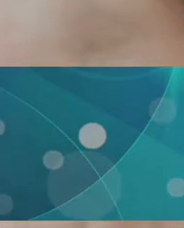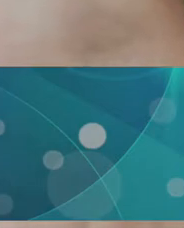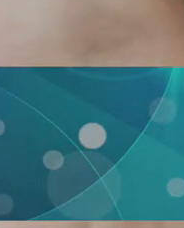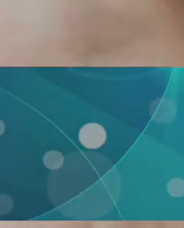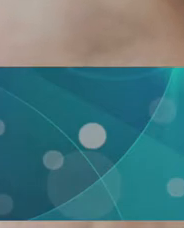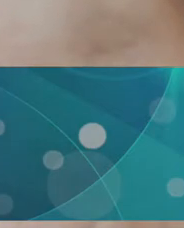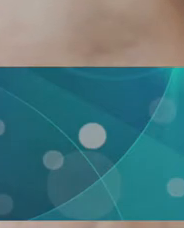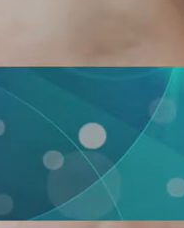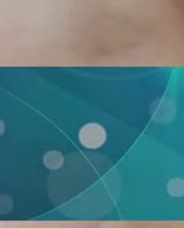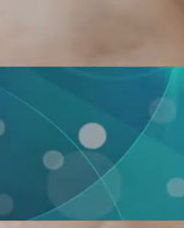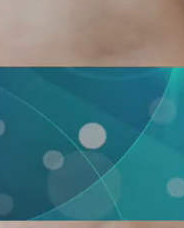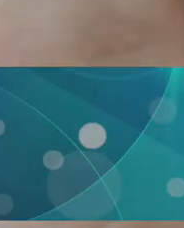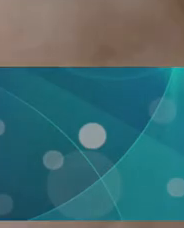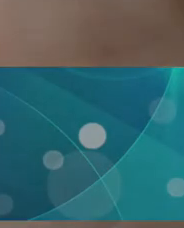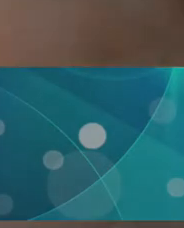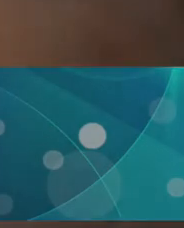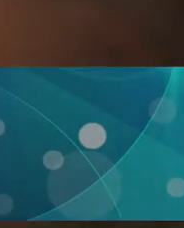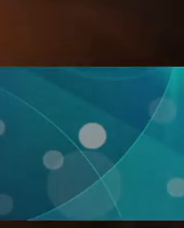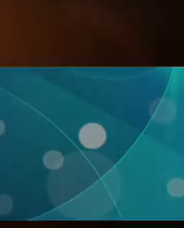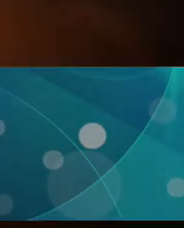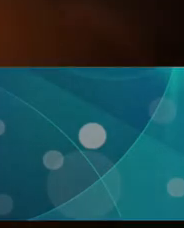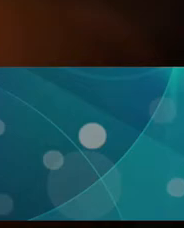yes sir